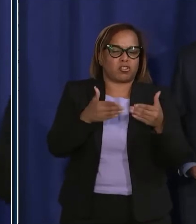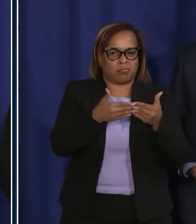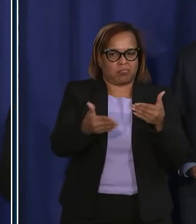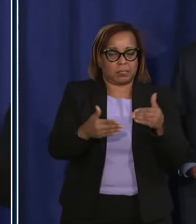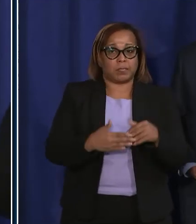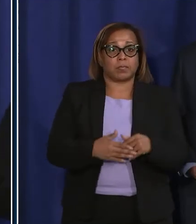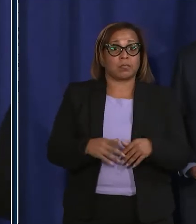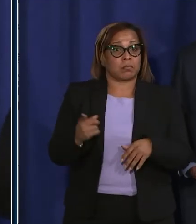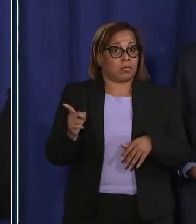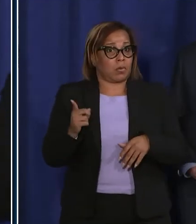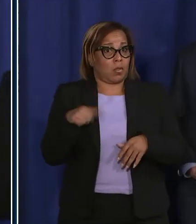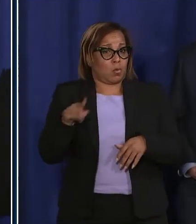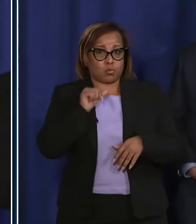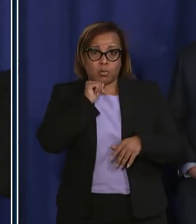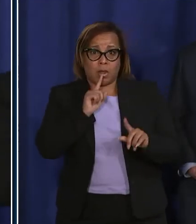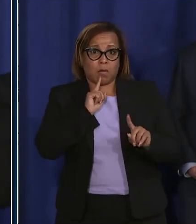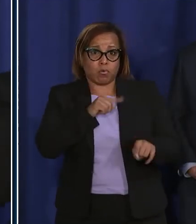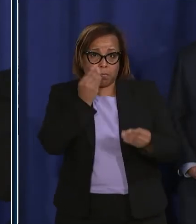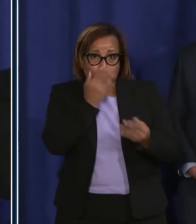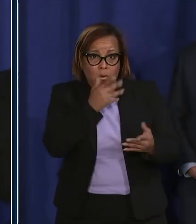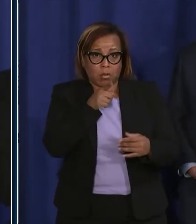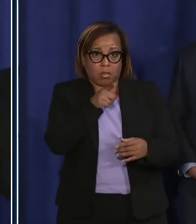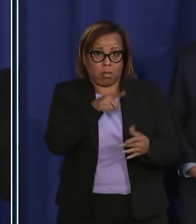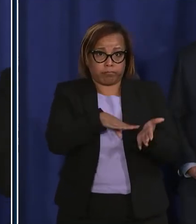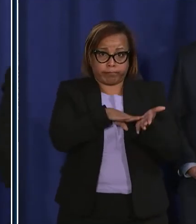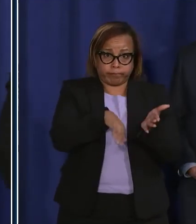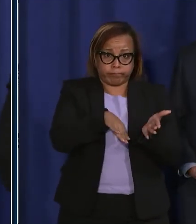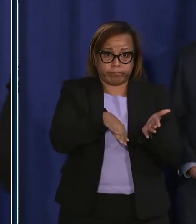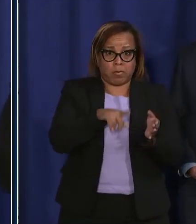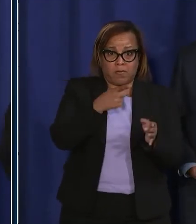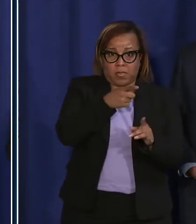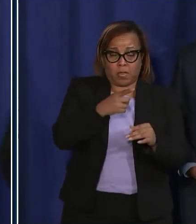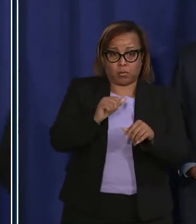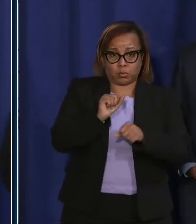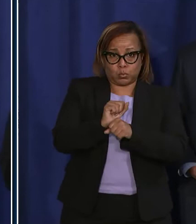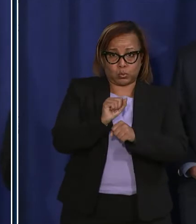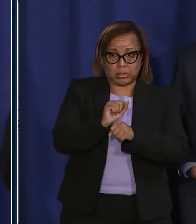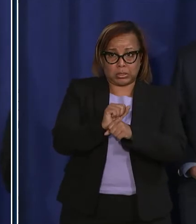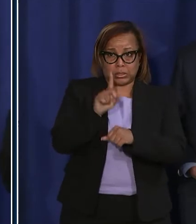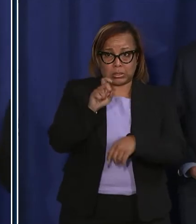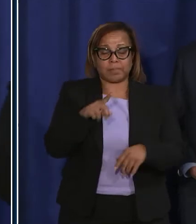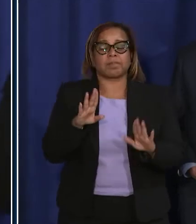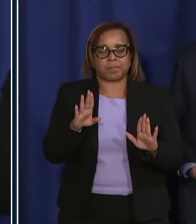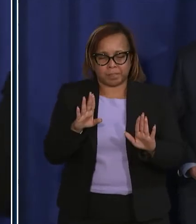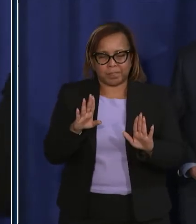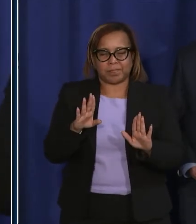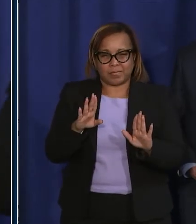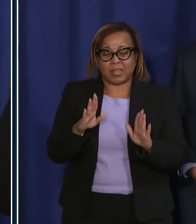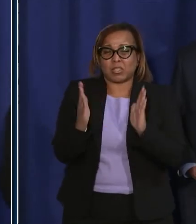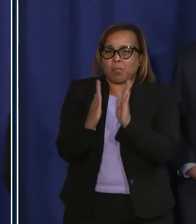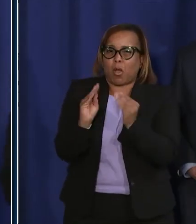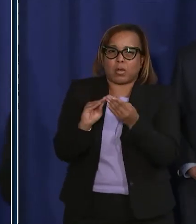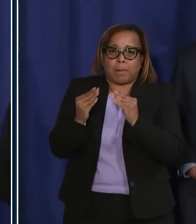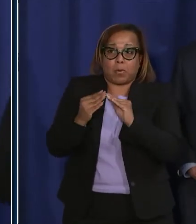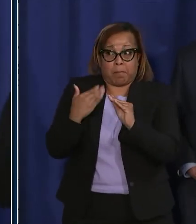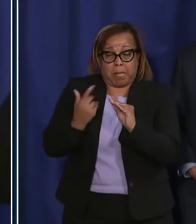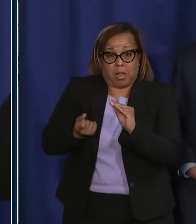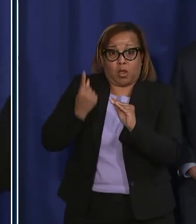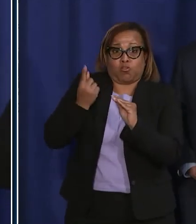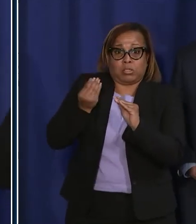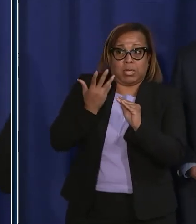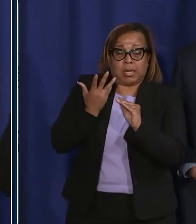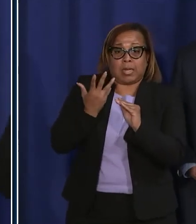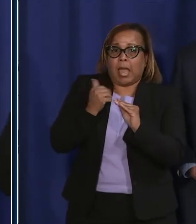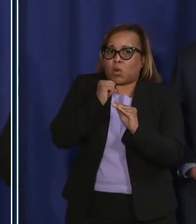people who are not reporting, is it correct that they are being relieved of their duties? The people there's a very small number of my understanding,